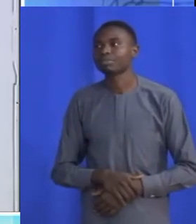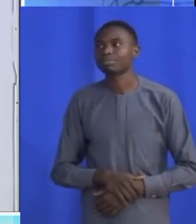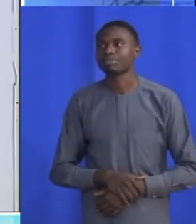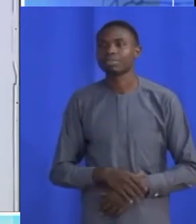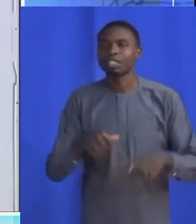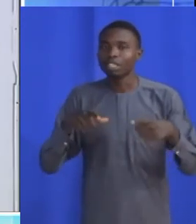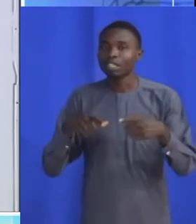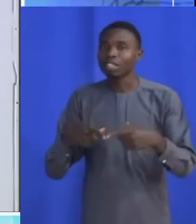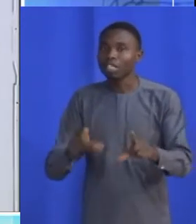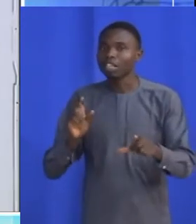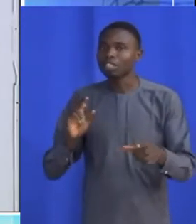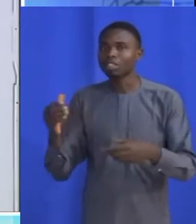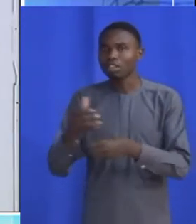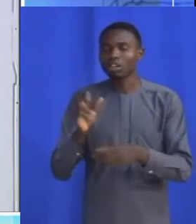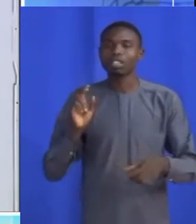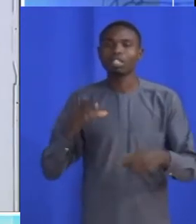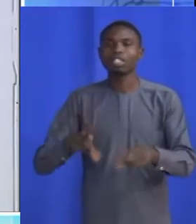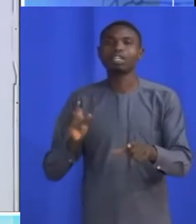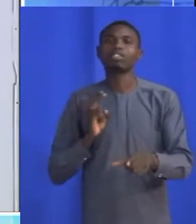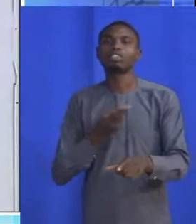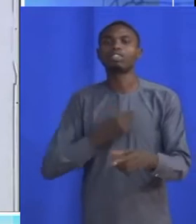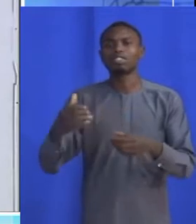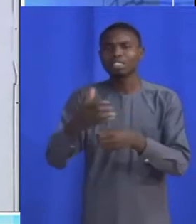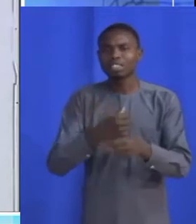Fundamental human rights.